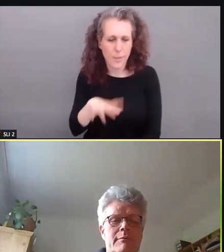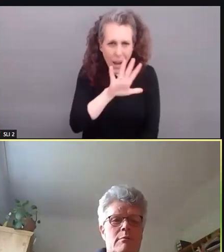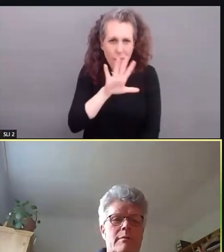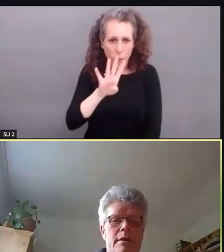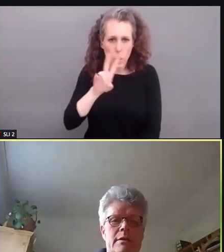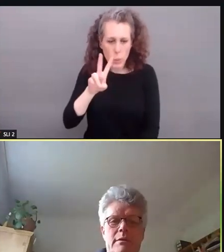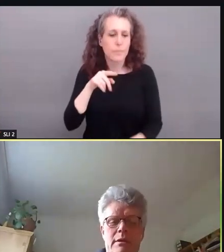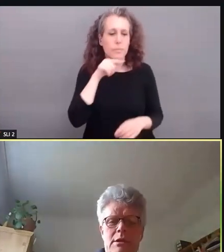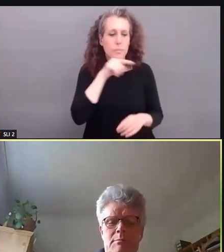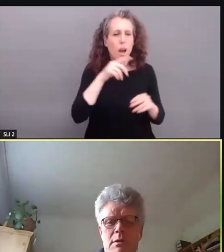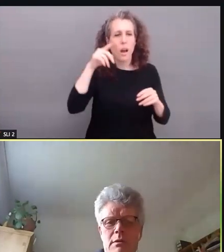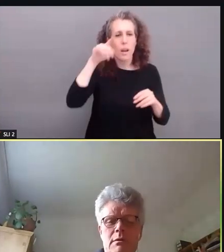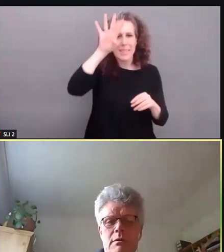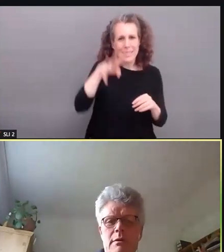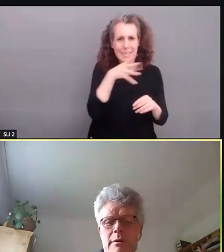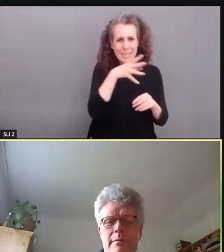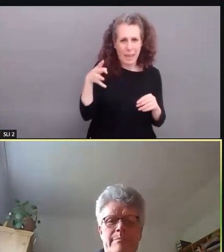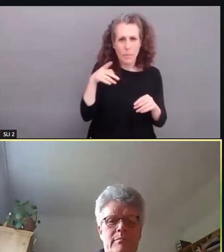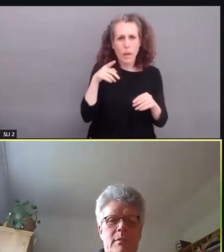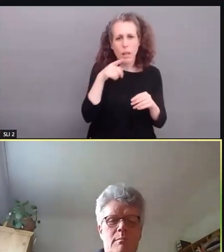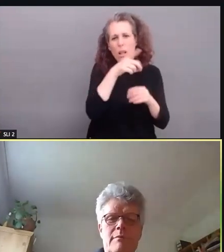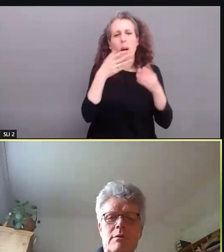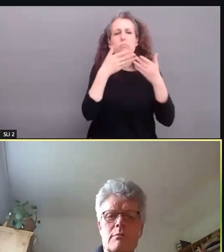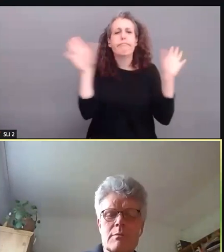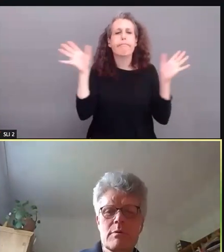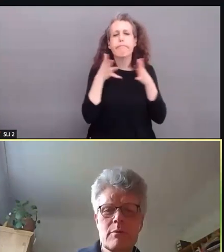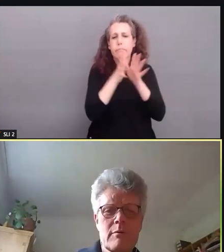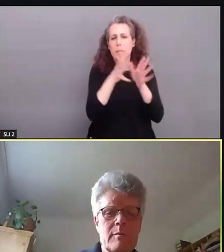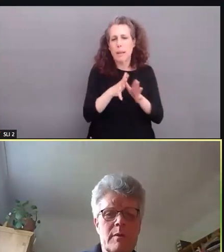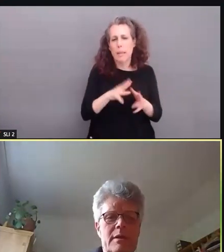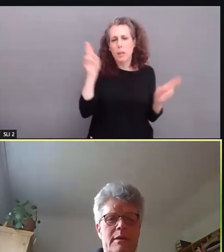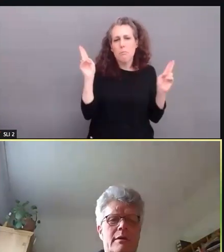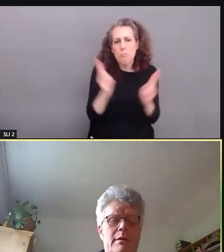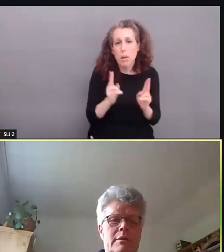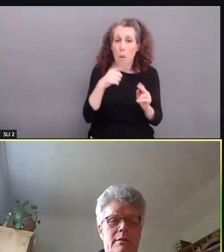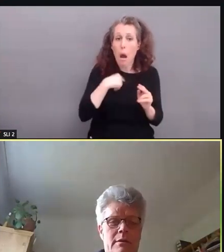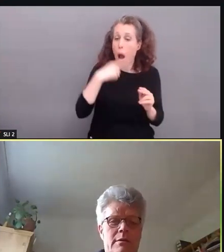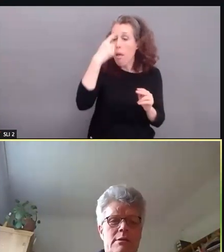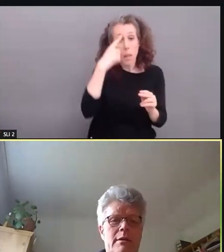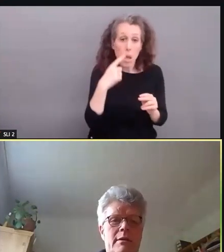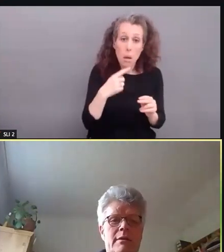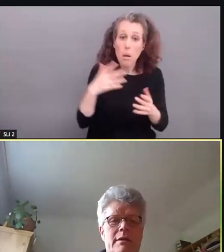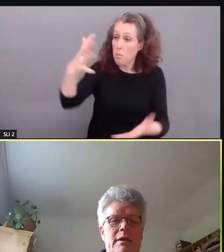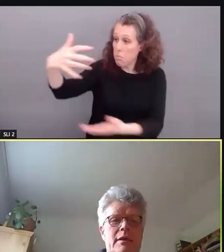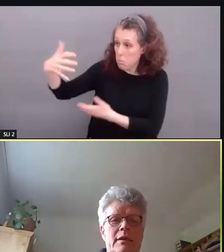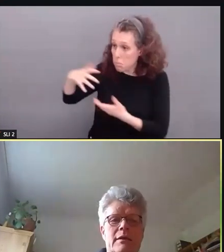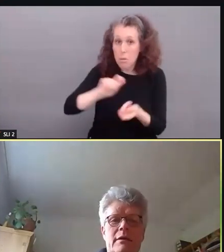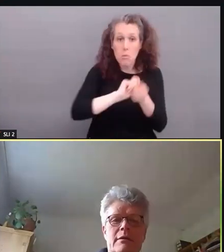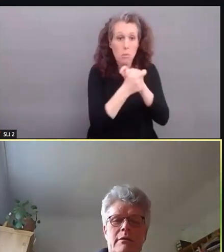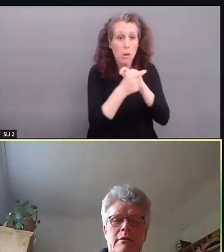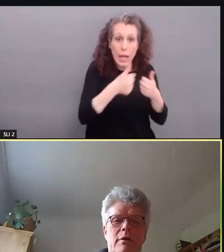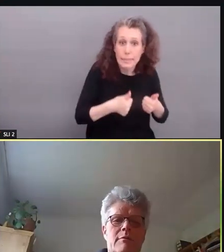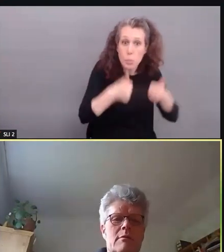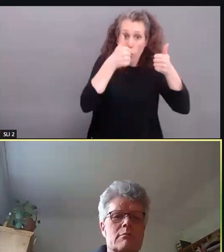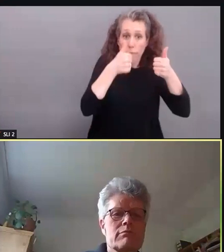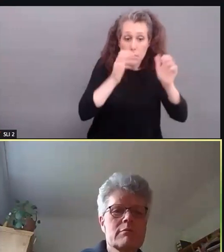overview, and it has been, in my view, improved a bit here in this standard. And in